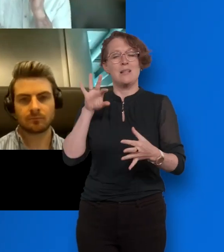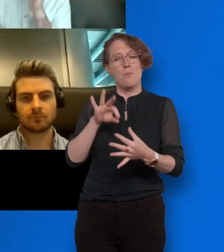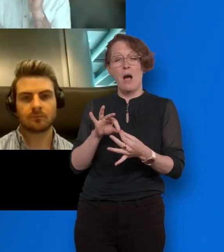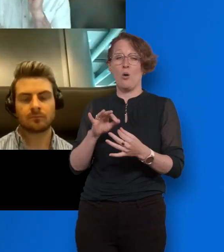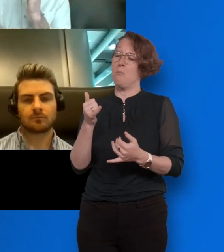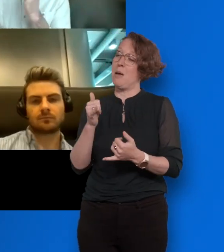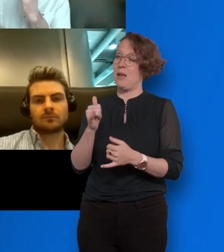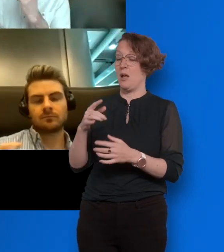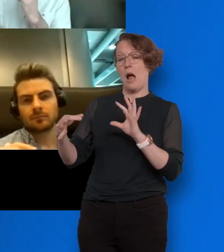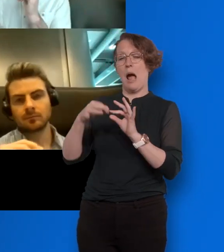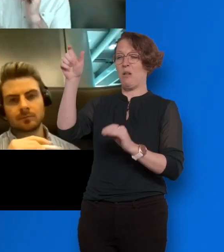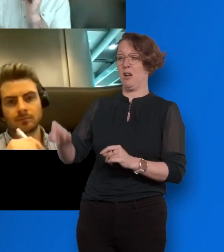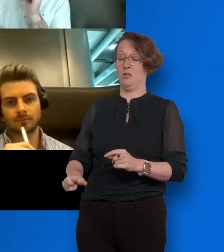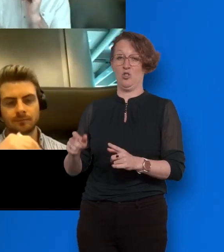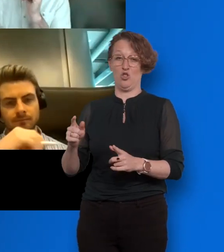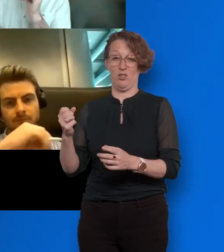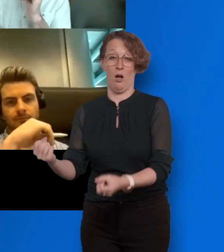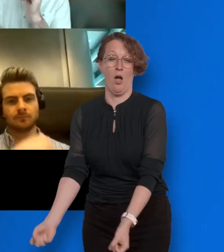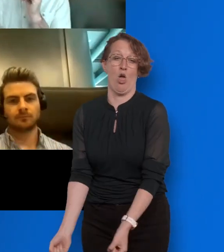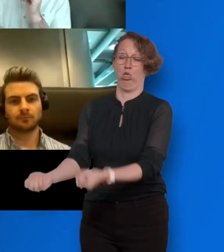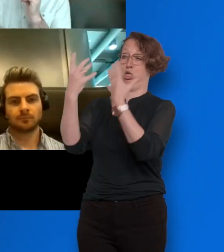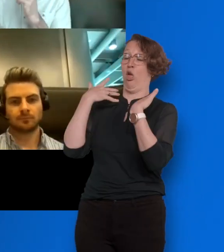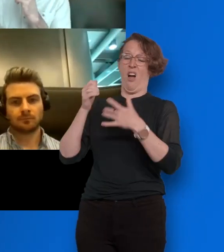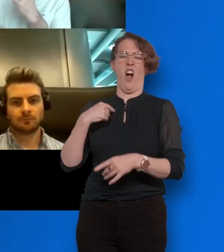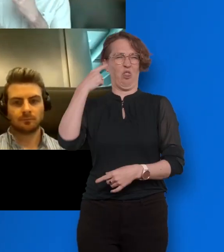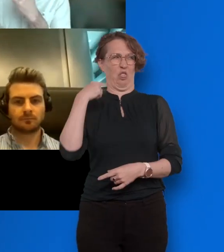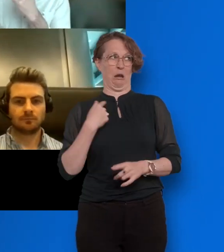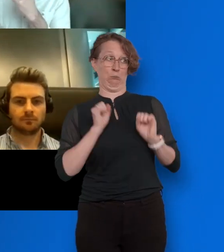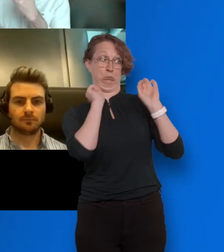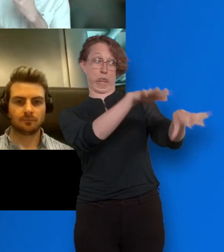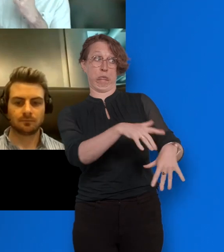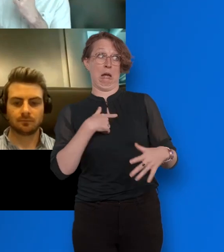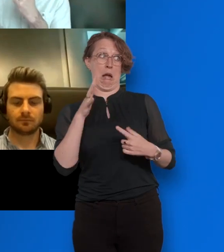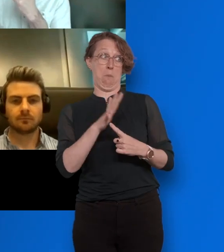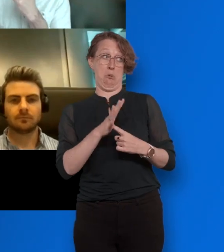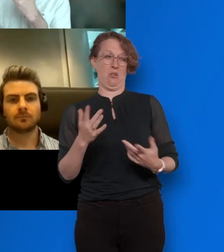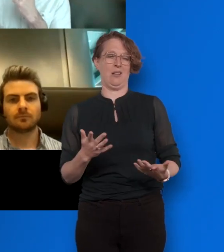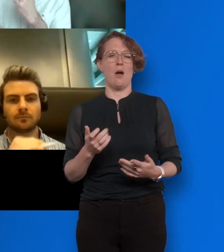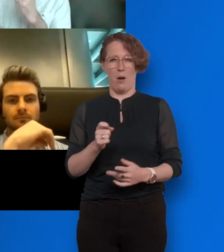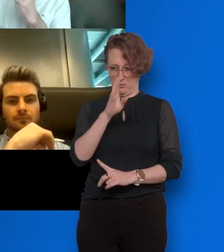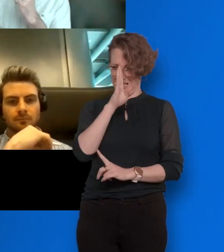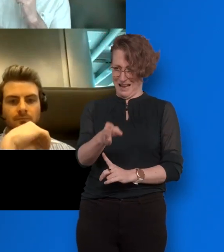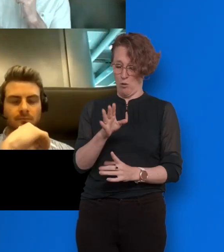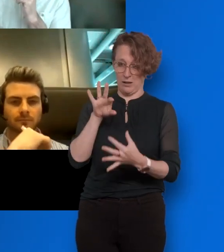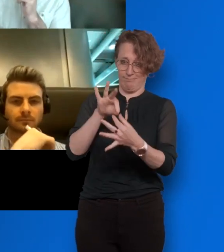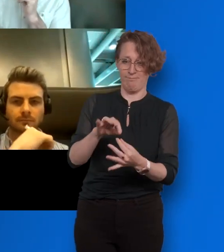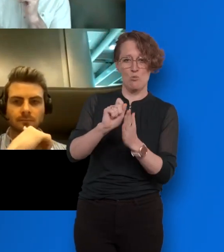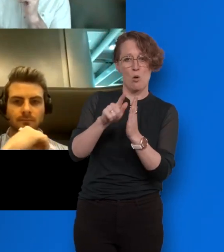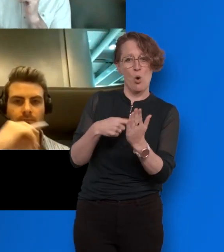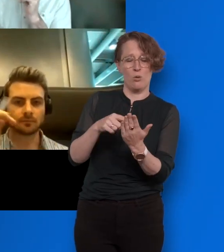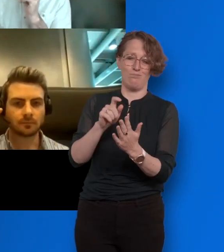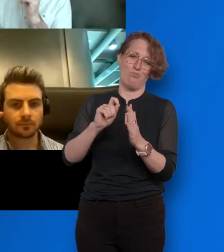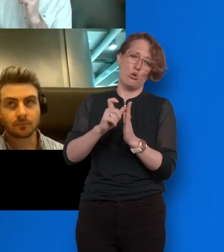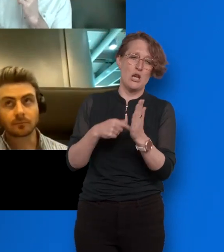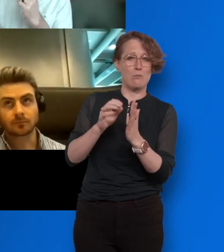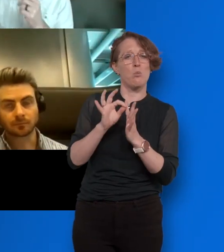applicants will throw a range of things that they think are important, but actually don't have direct relevance to the proposal at hand.